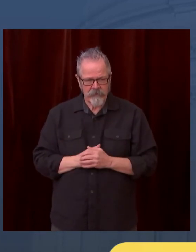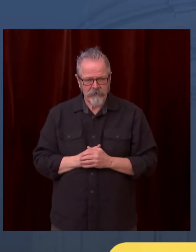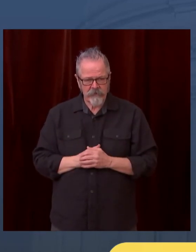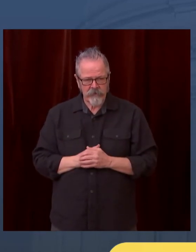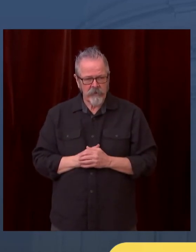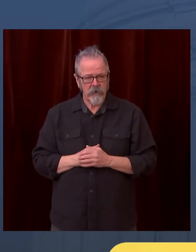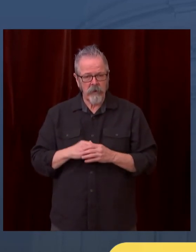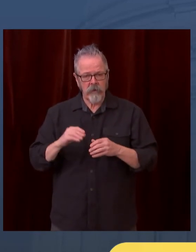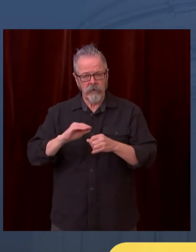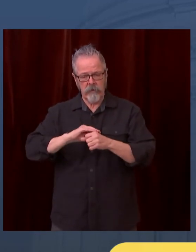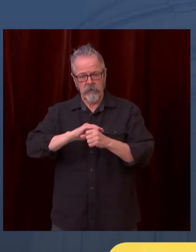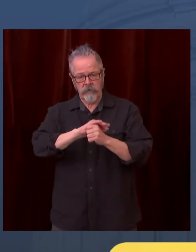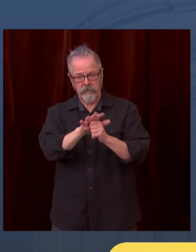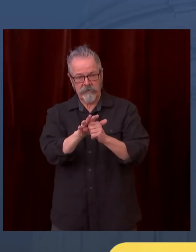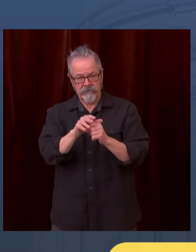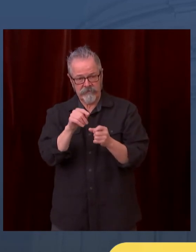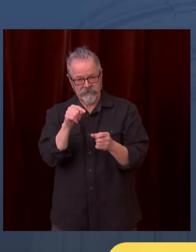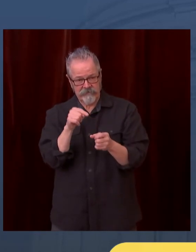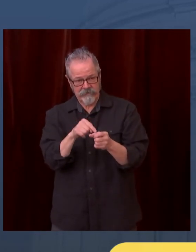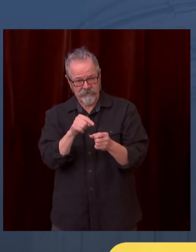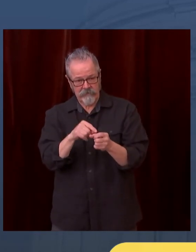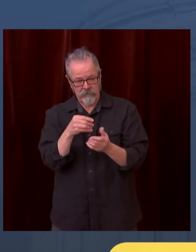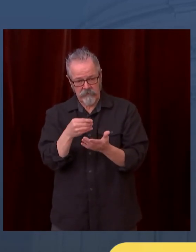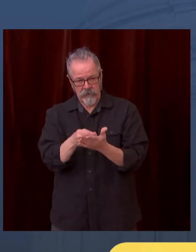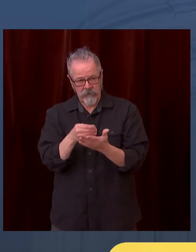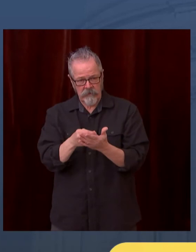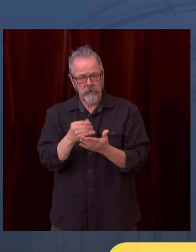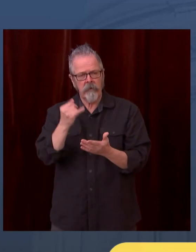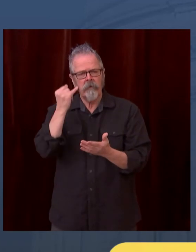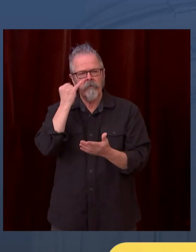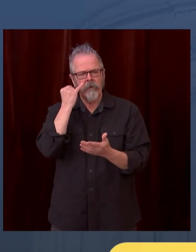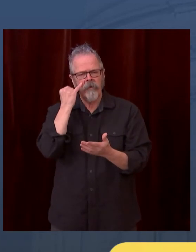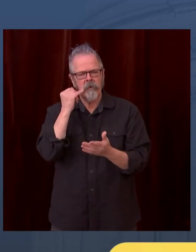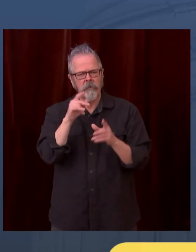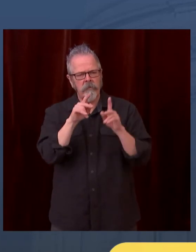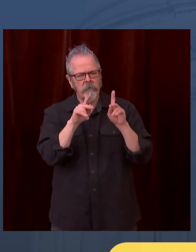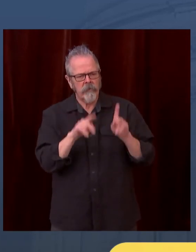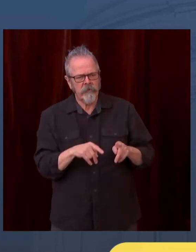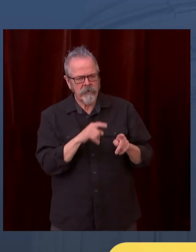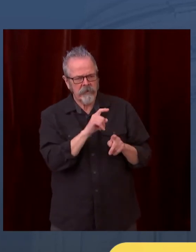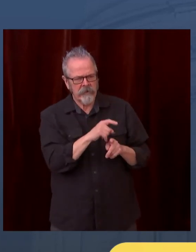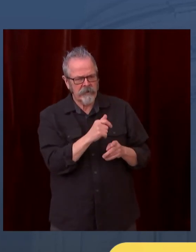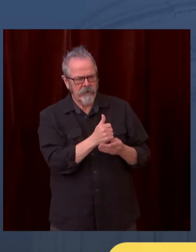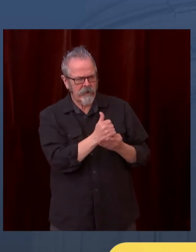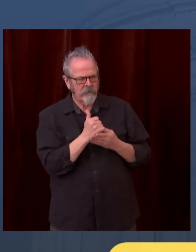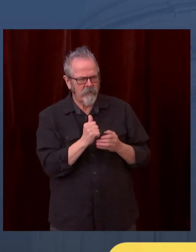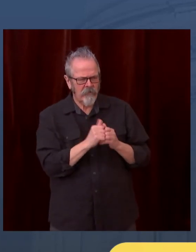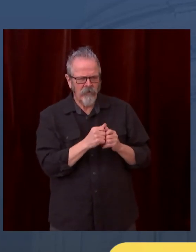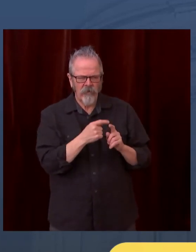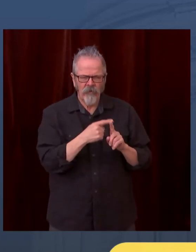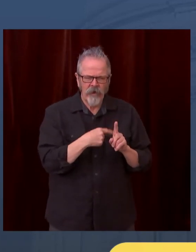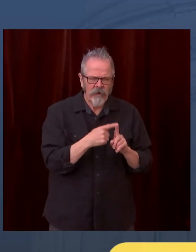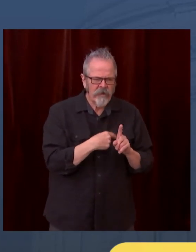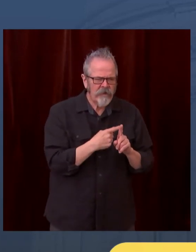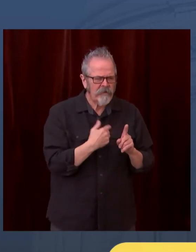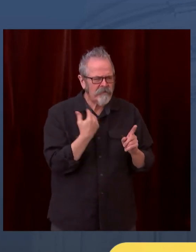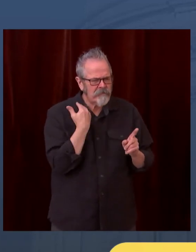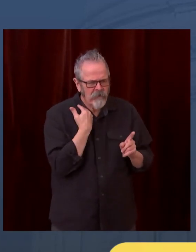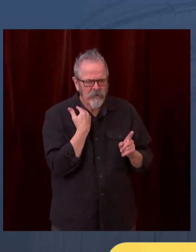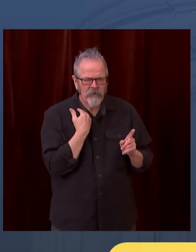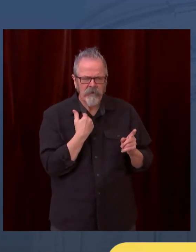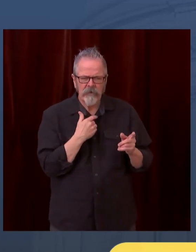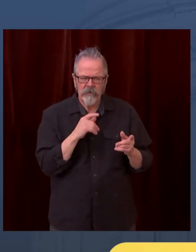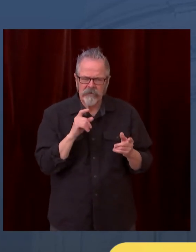would a person needing rental assistance or a business needing help actually get the money in hand? David, you want to address that?